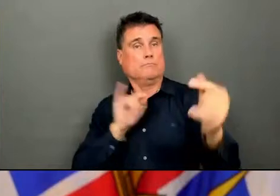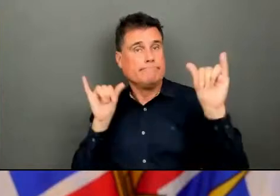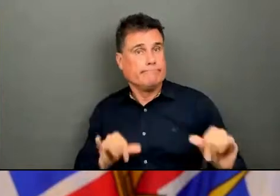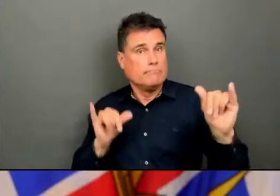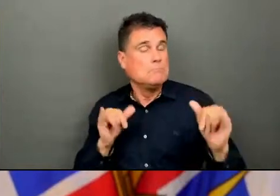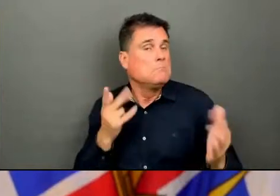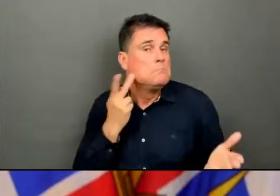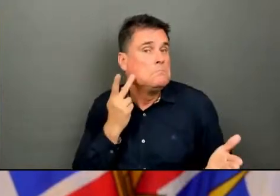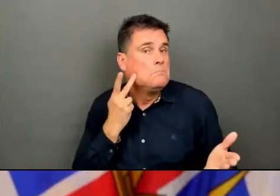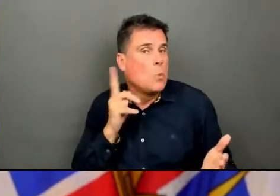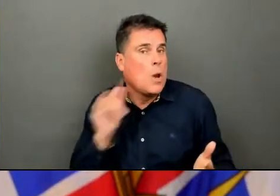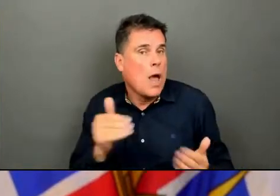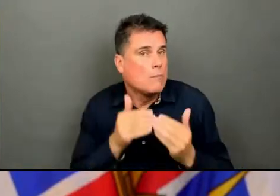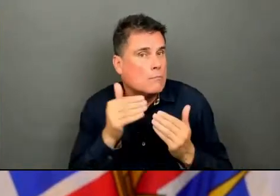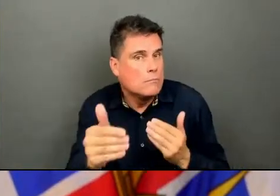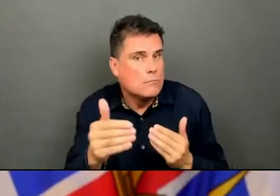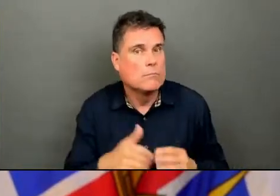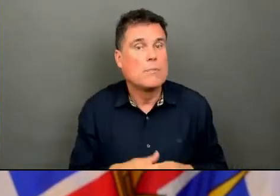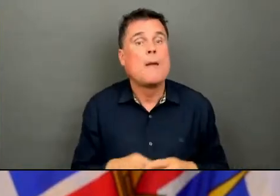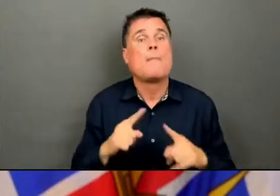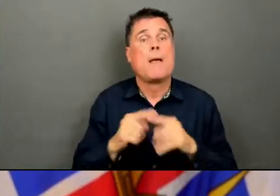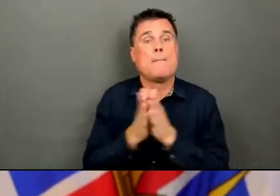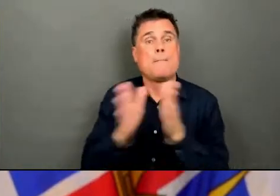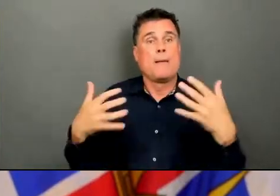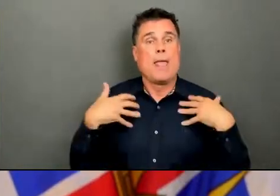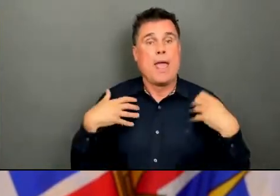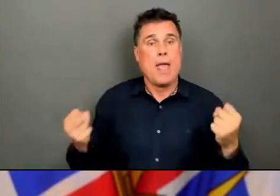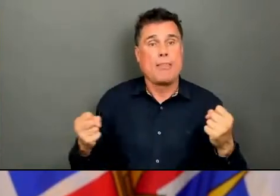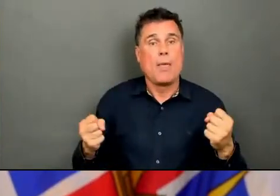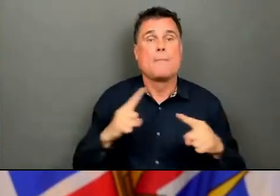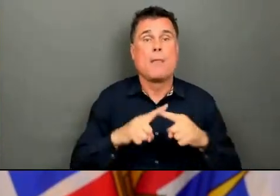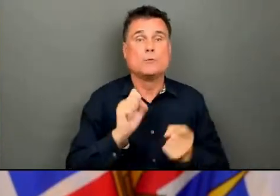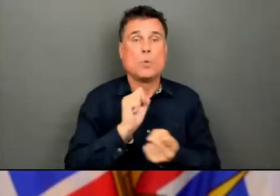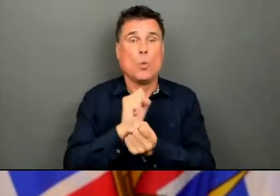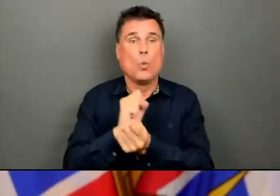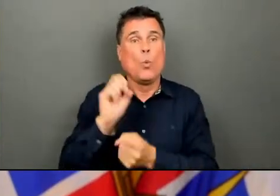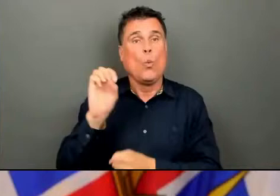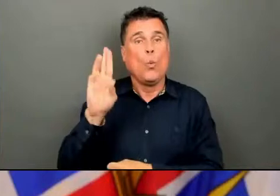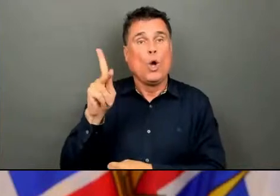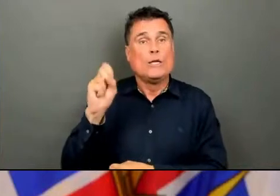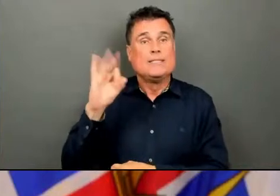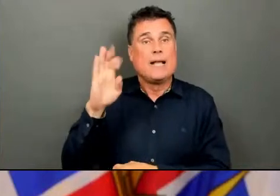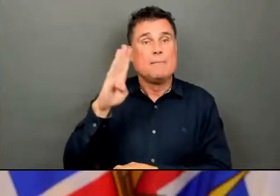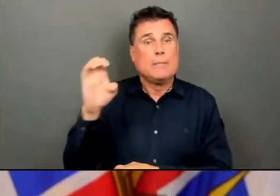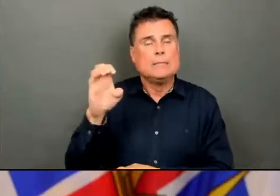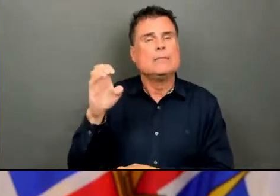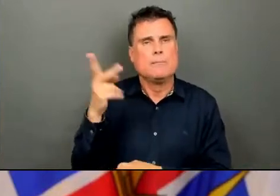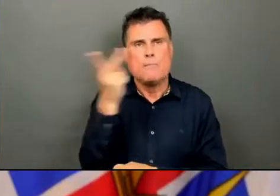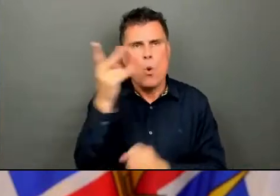doing together with Public Health in the next couple of weeks as we look to step 3.